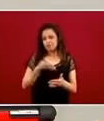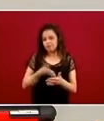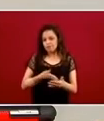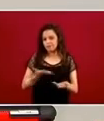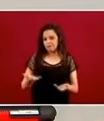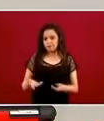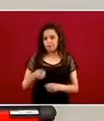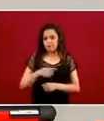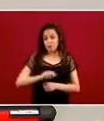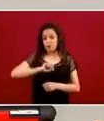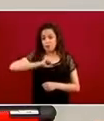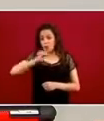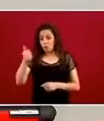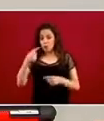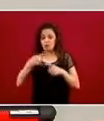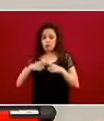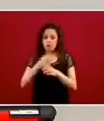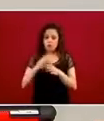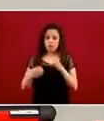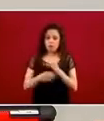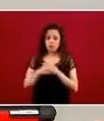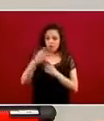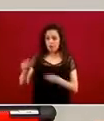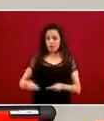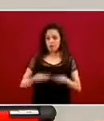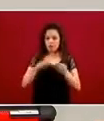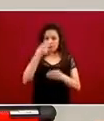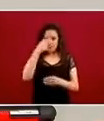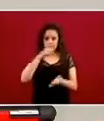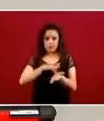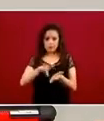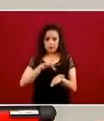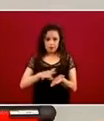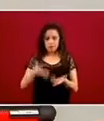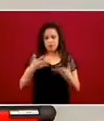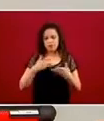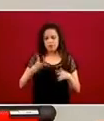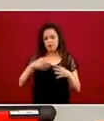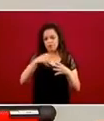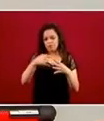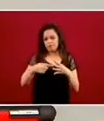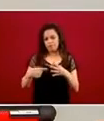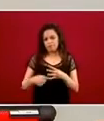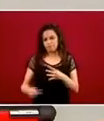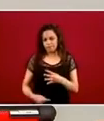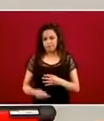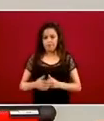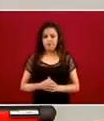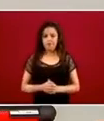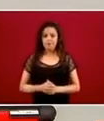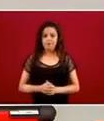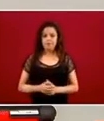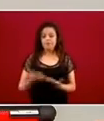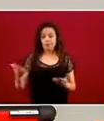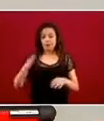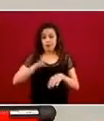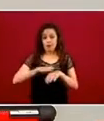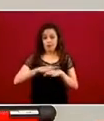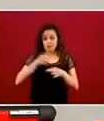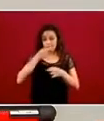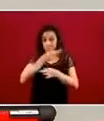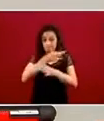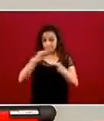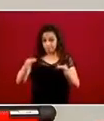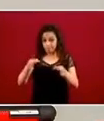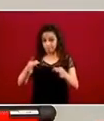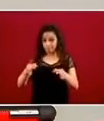And I would like to state again that all of these benefits that we are providing and will be providing to the specialists are also part of